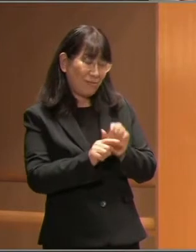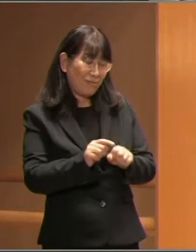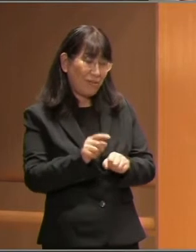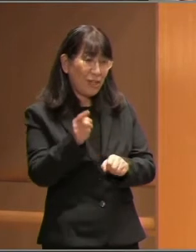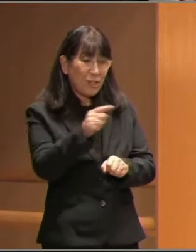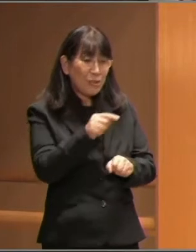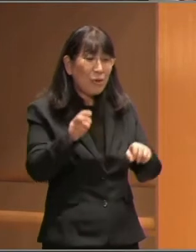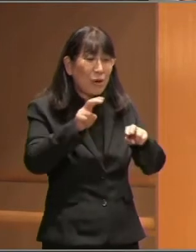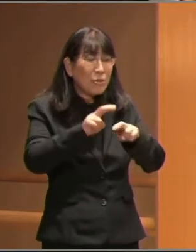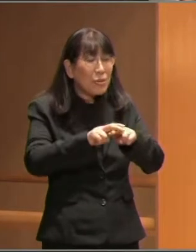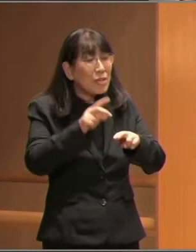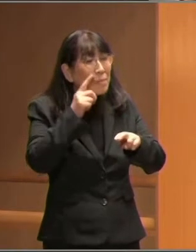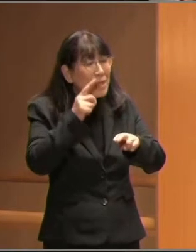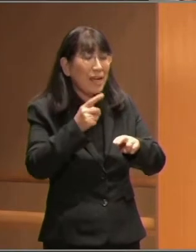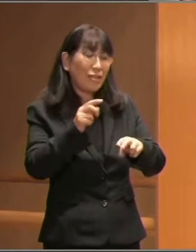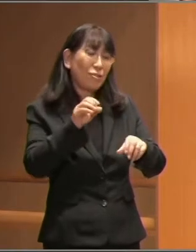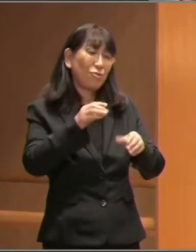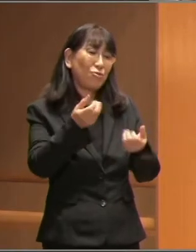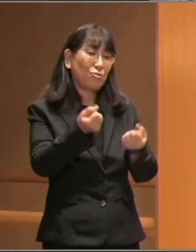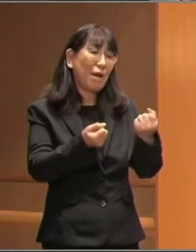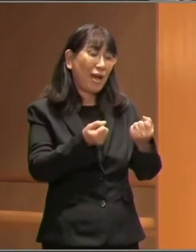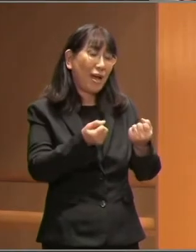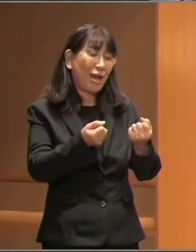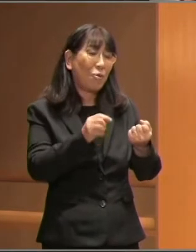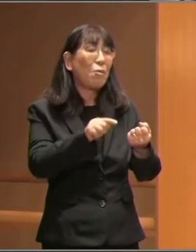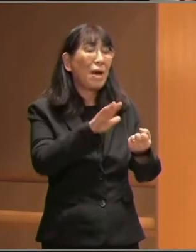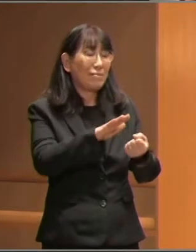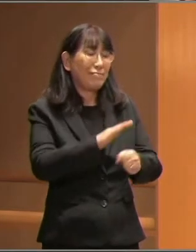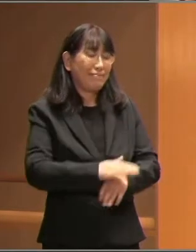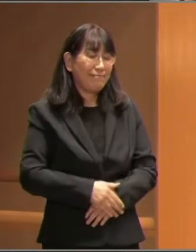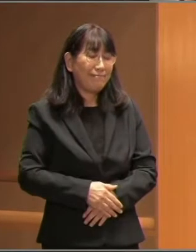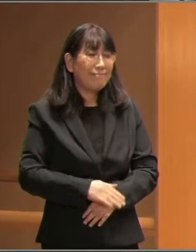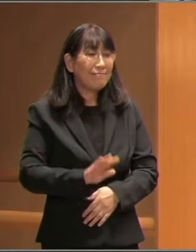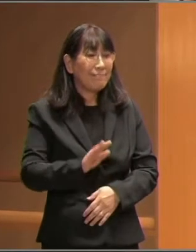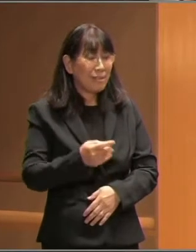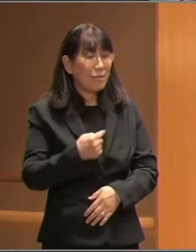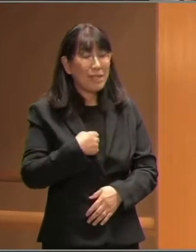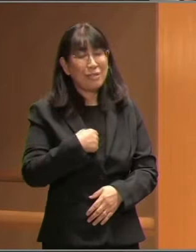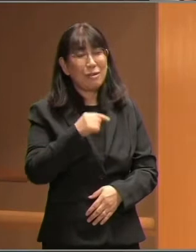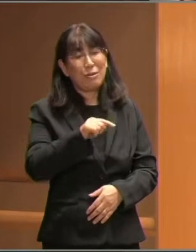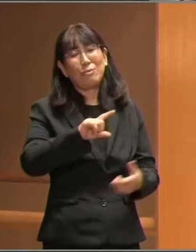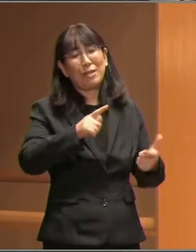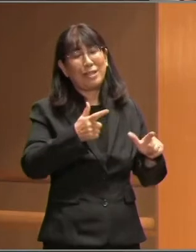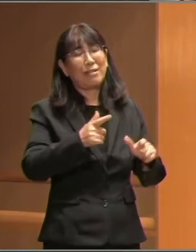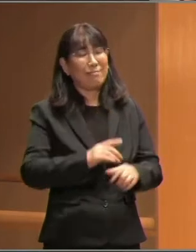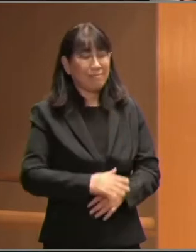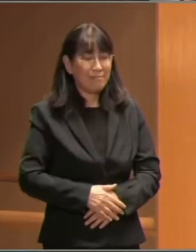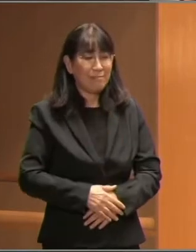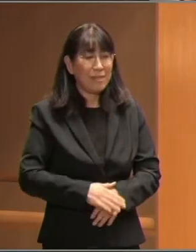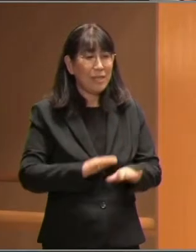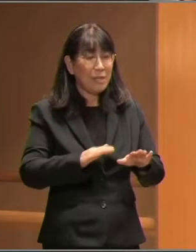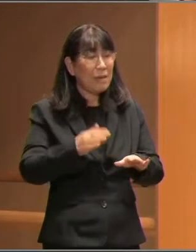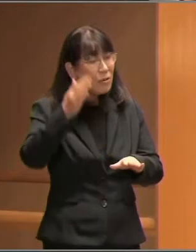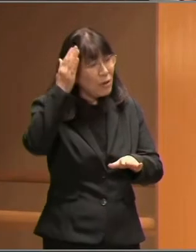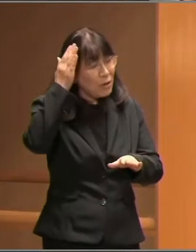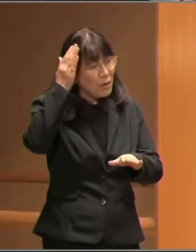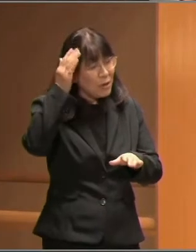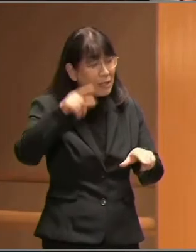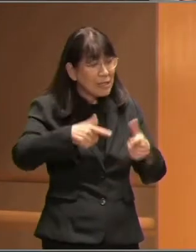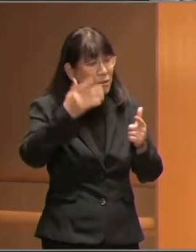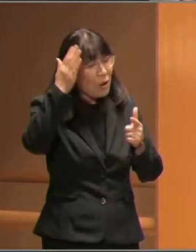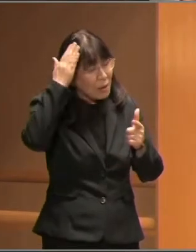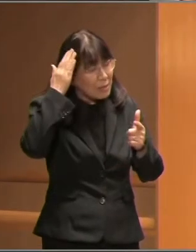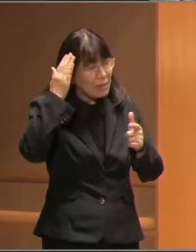try driving this vehicle. So this is the one example. But unlike this, the